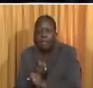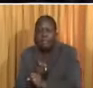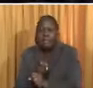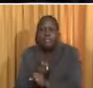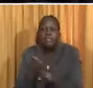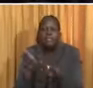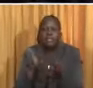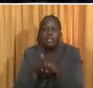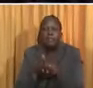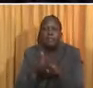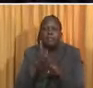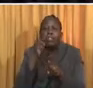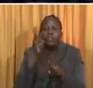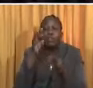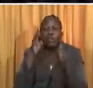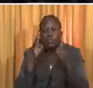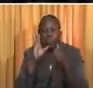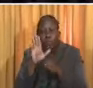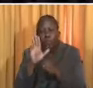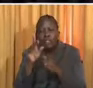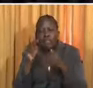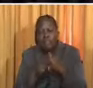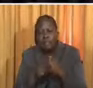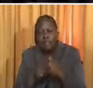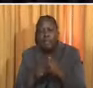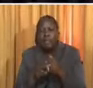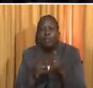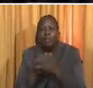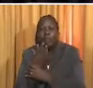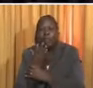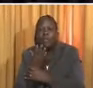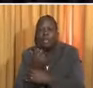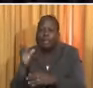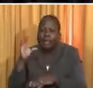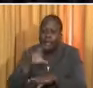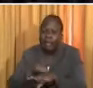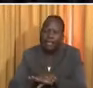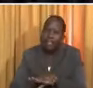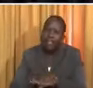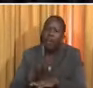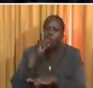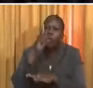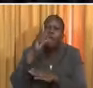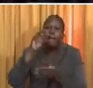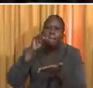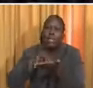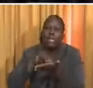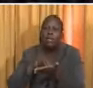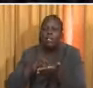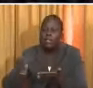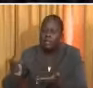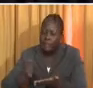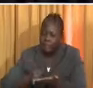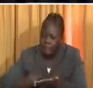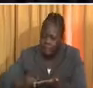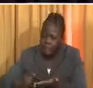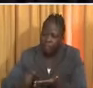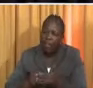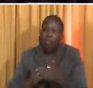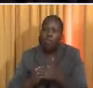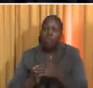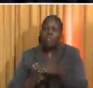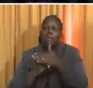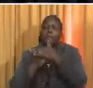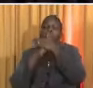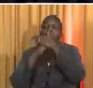257 is commenced by the promoters, getting at least 1 million registered voters to support it.